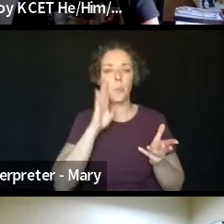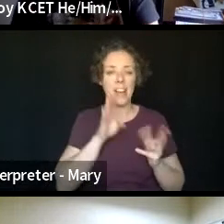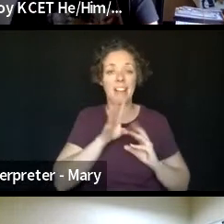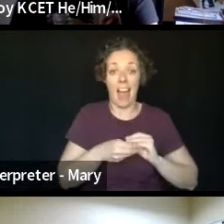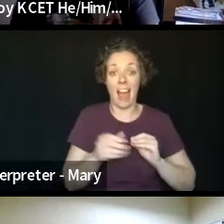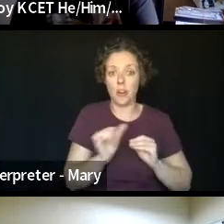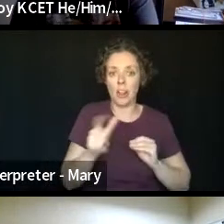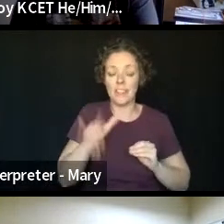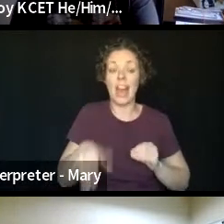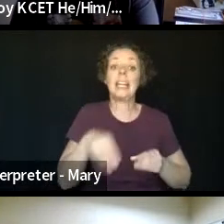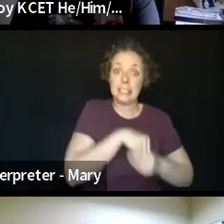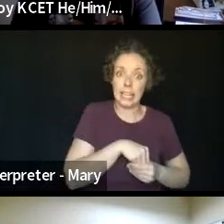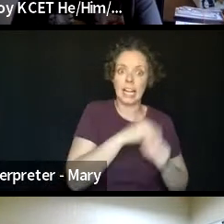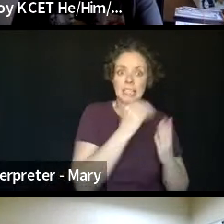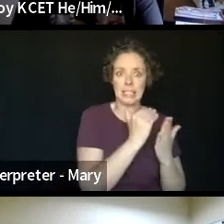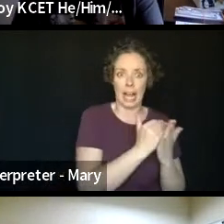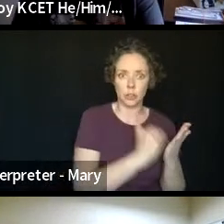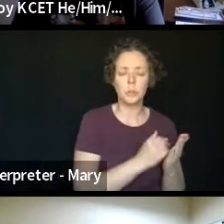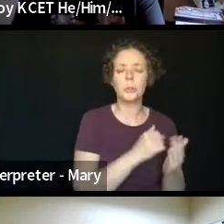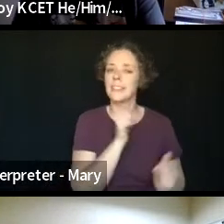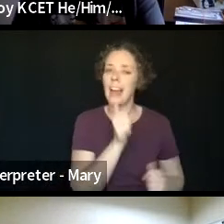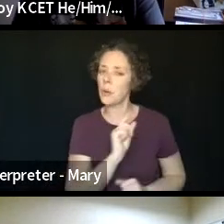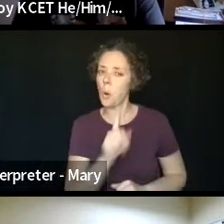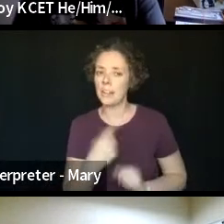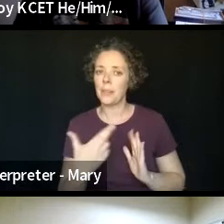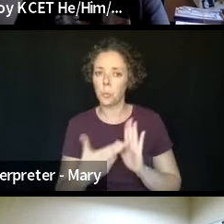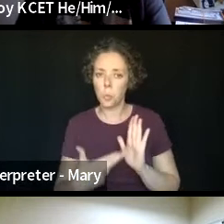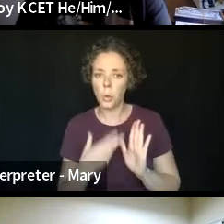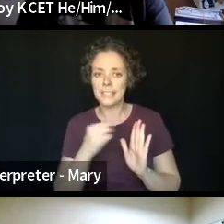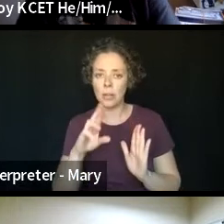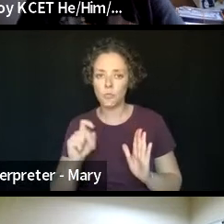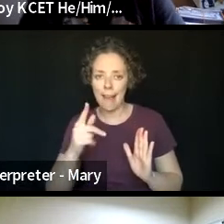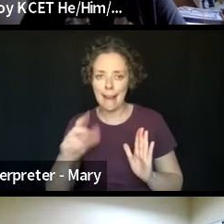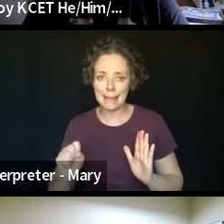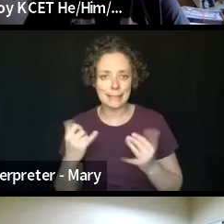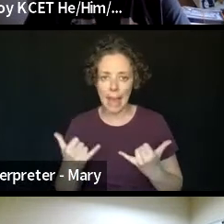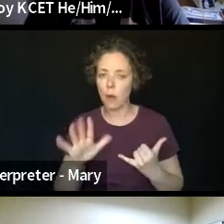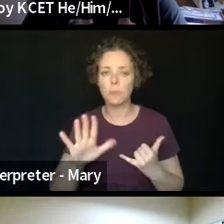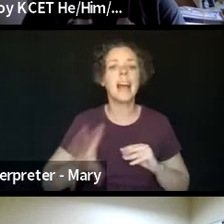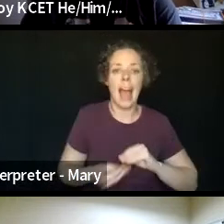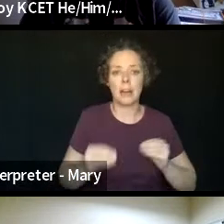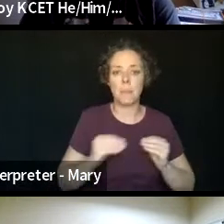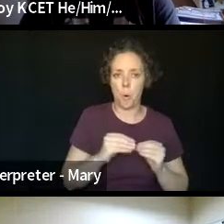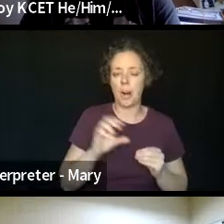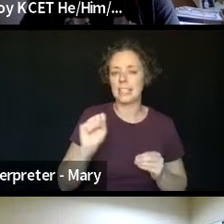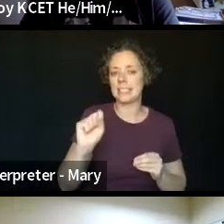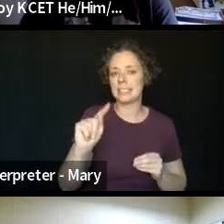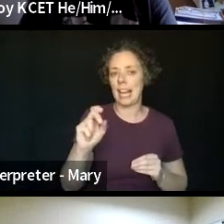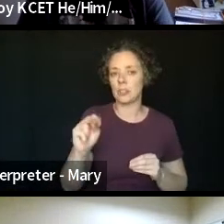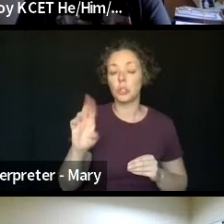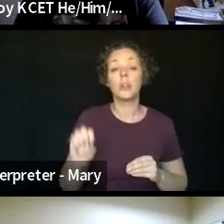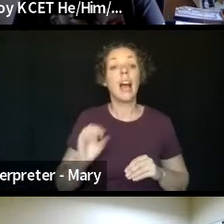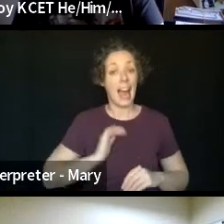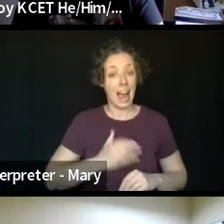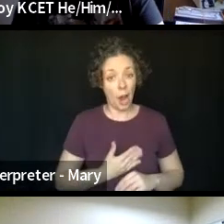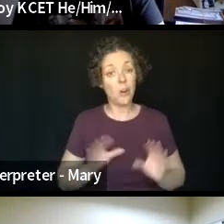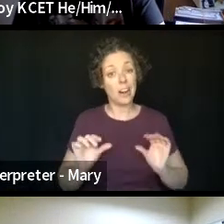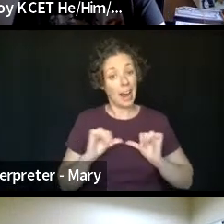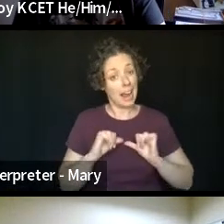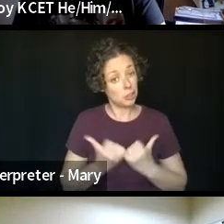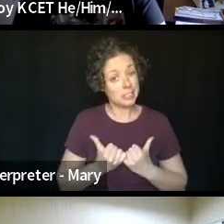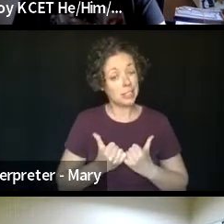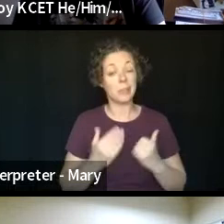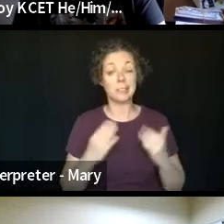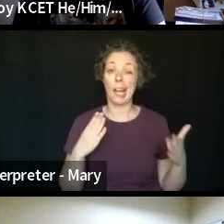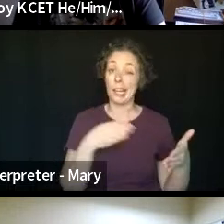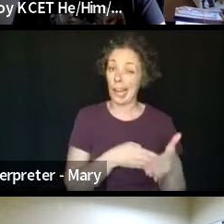than what is in rules and regs now. Our agency did oppose this when it was in